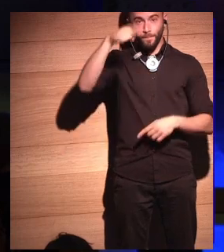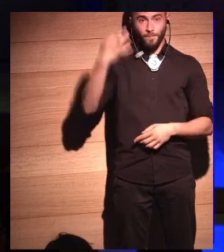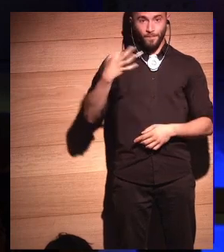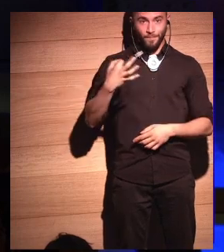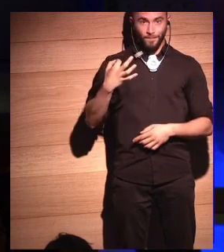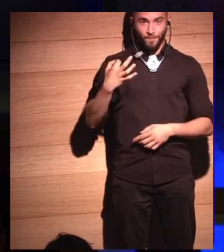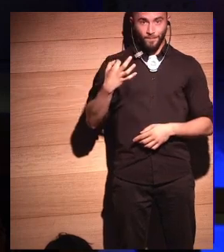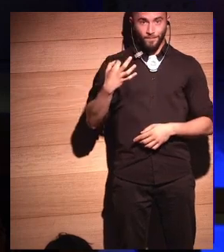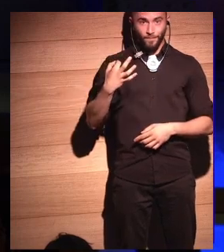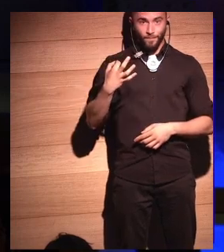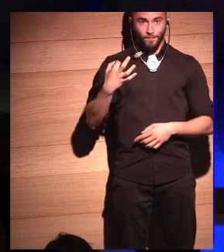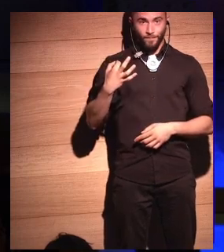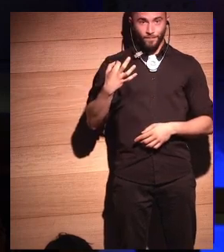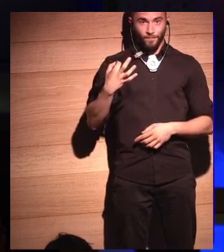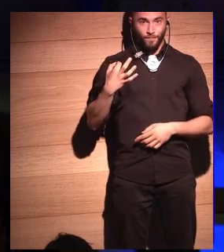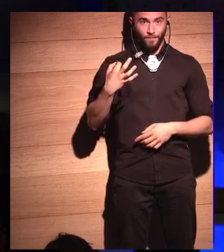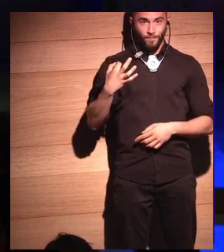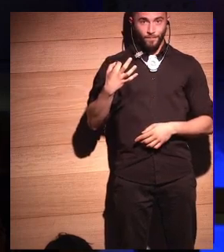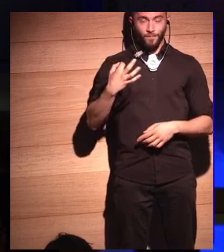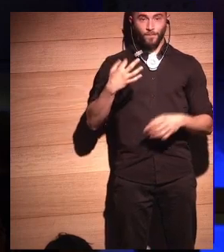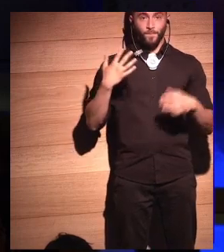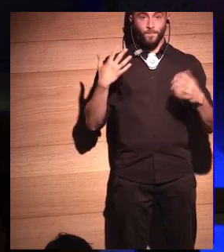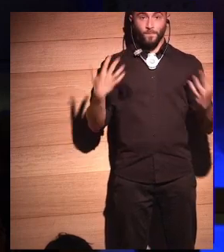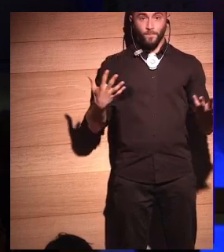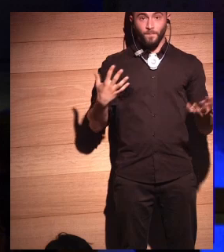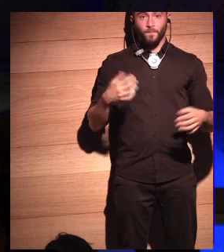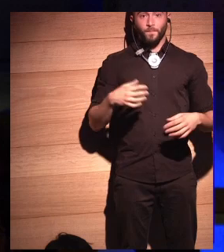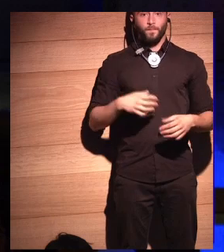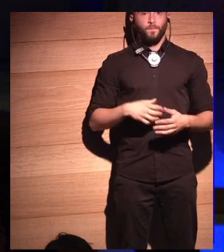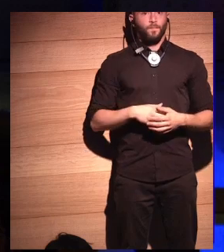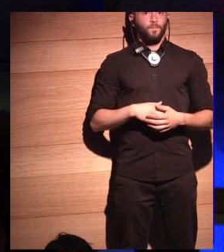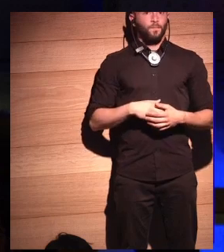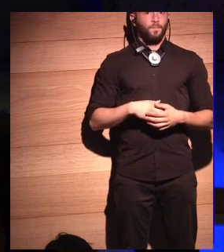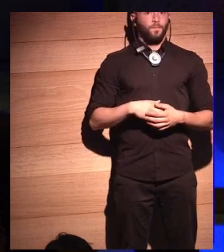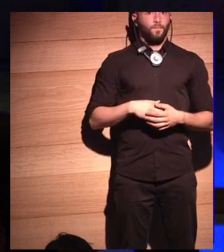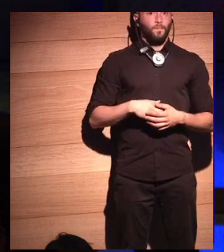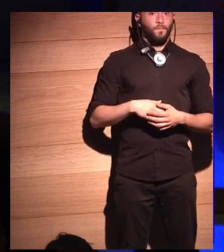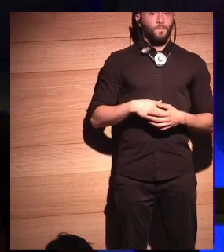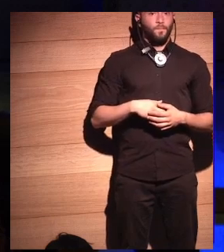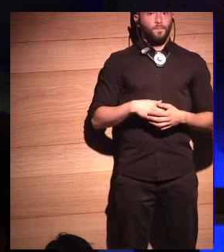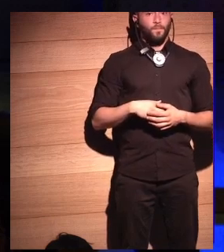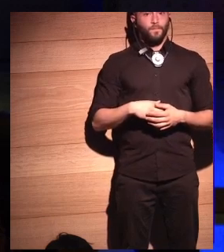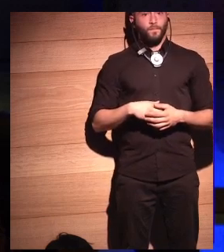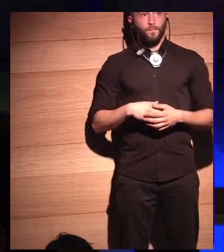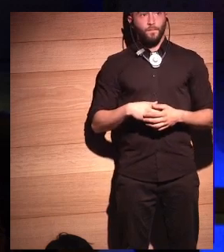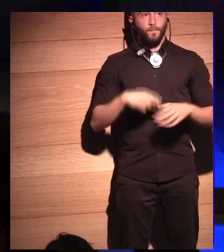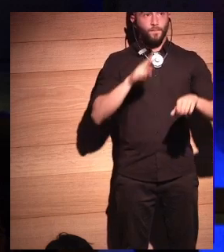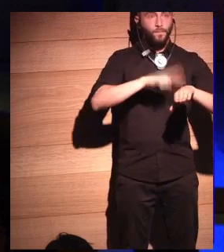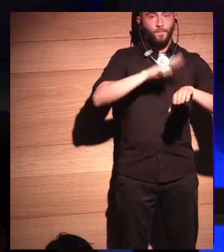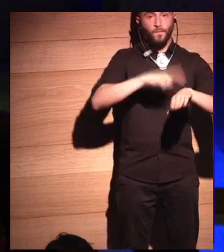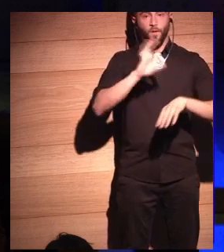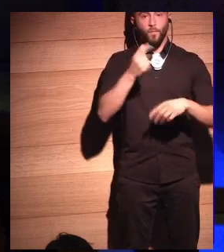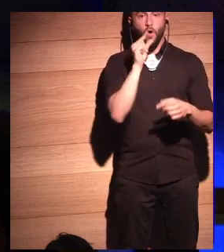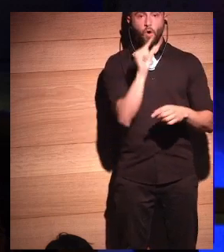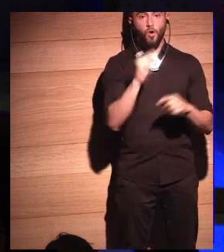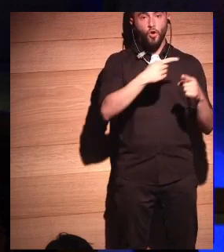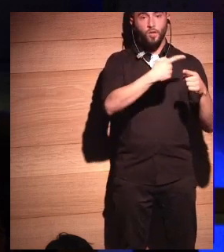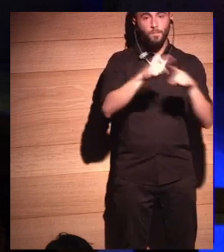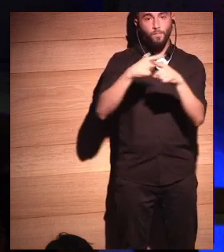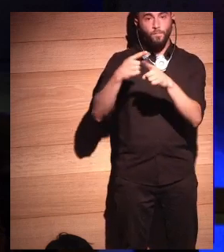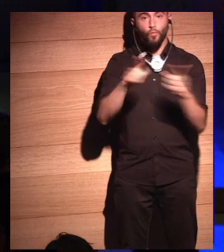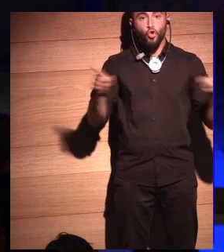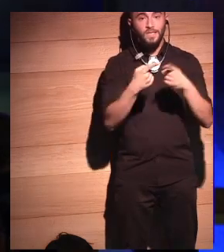instead of you can change key or scales or something like with any normal song. So I started experimenting